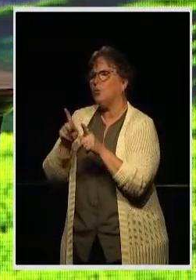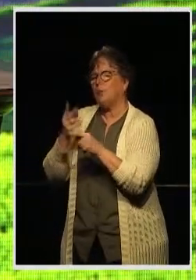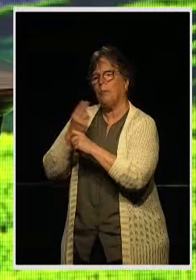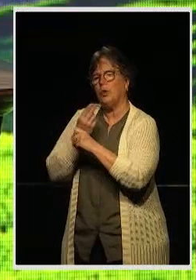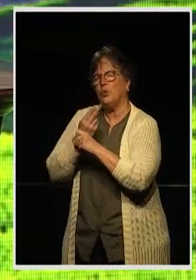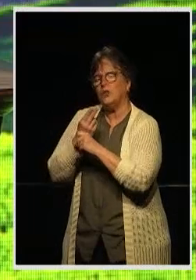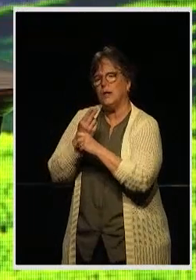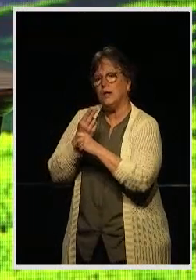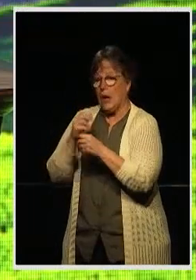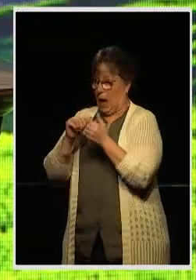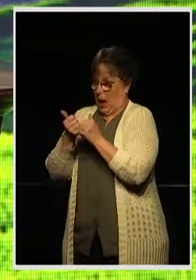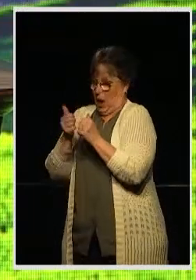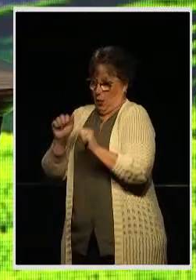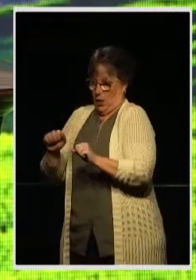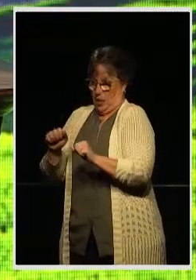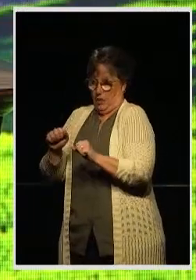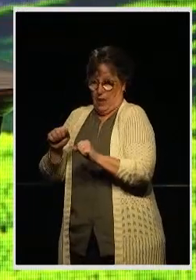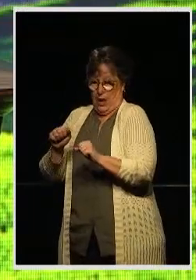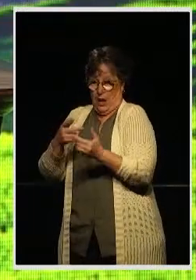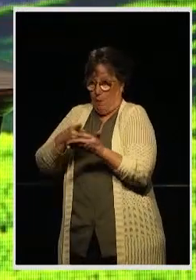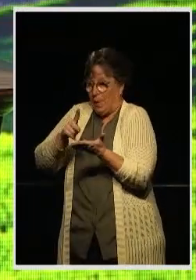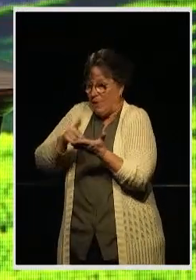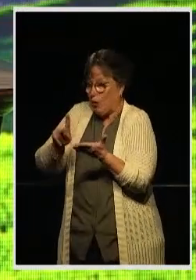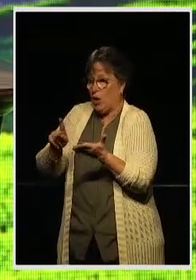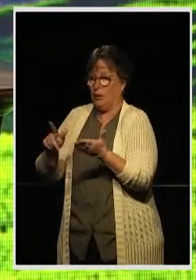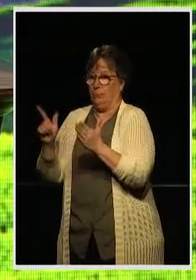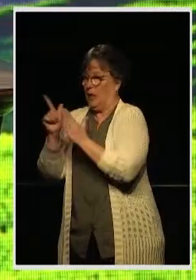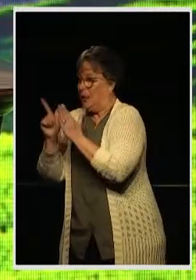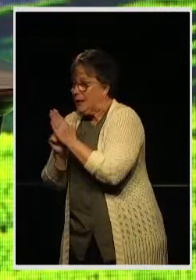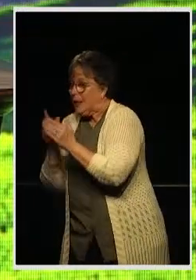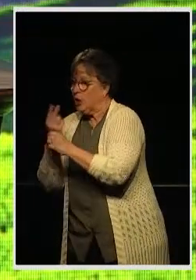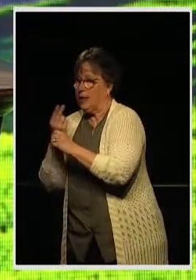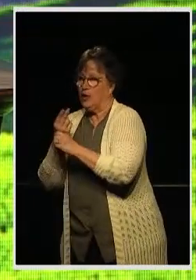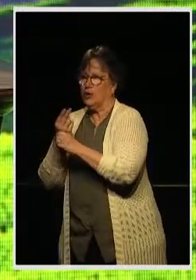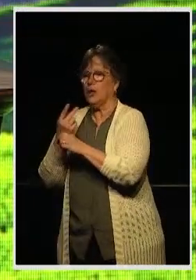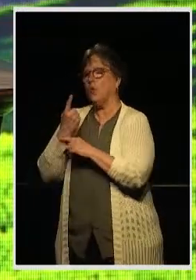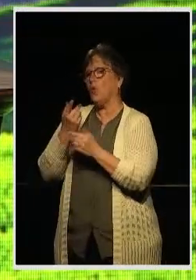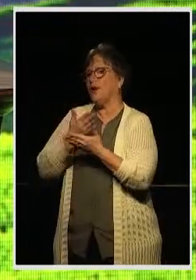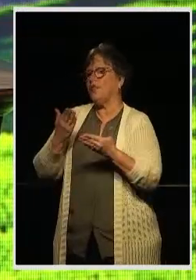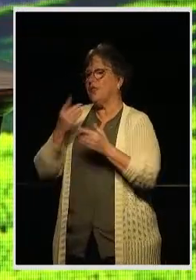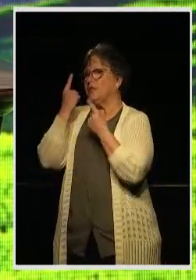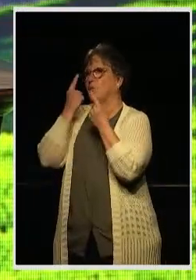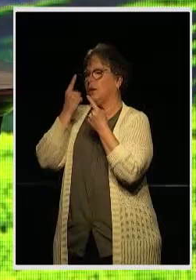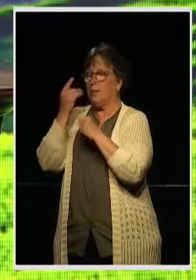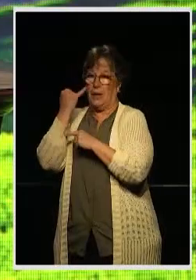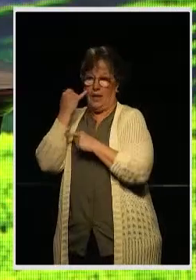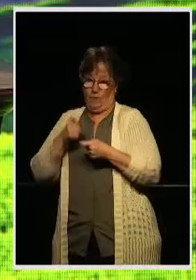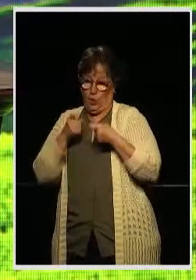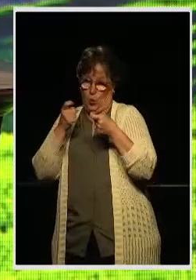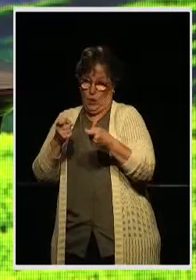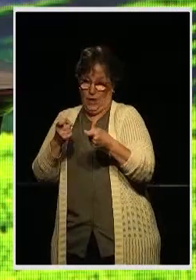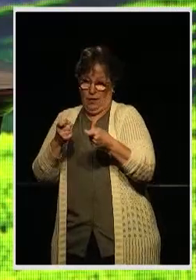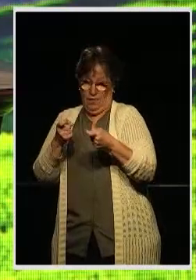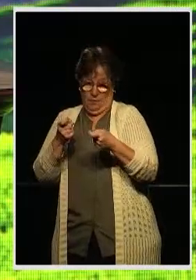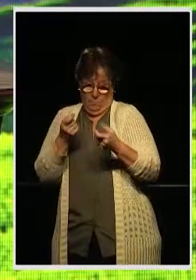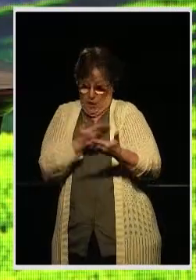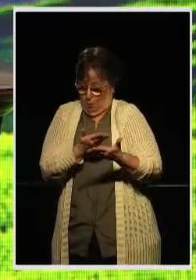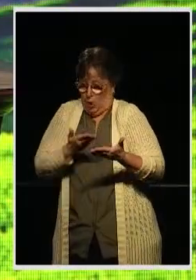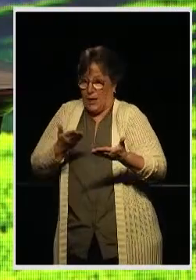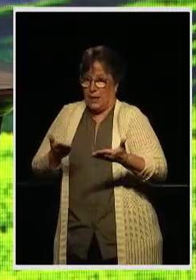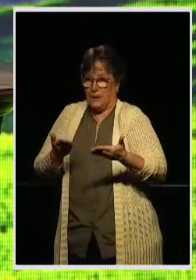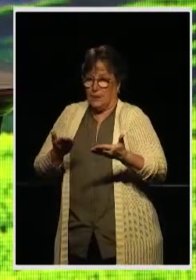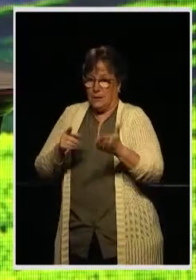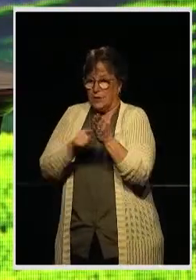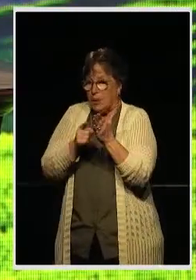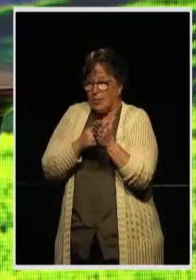to afford to use it? How would they legally use it? Like one of the things that we think about is like, if you give a product to an animal, again, to